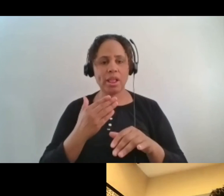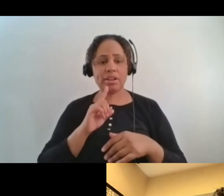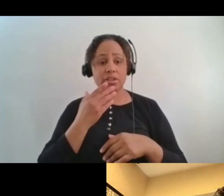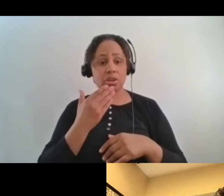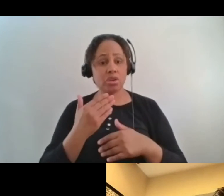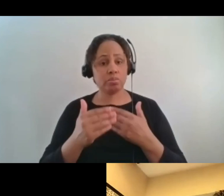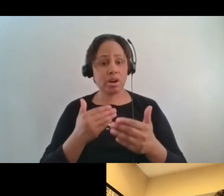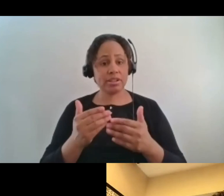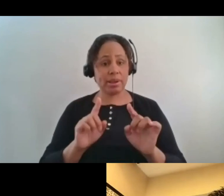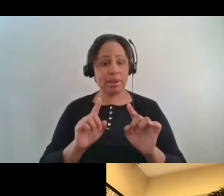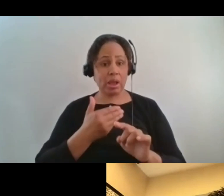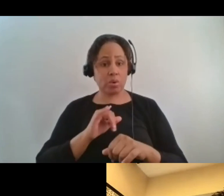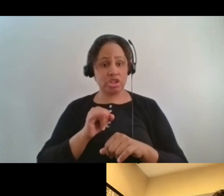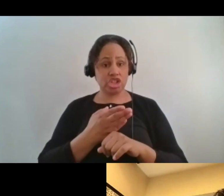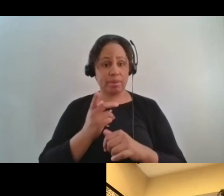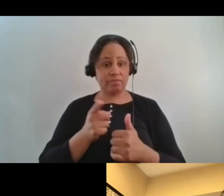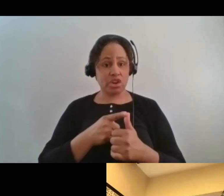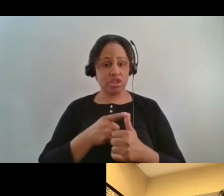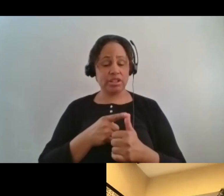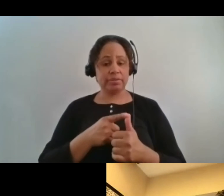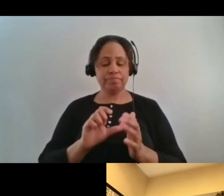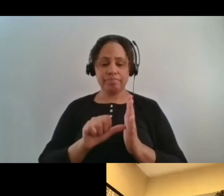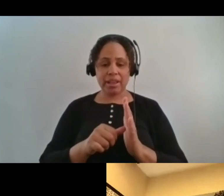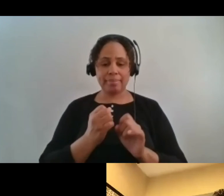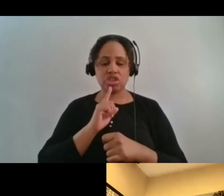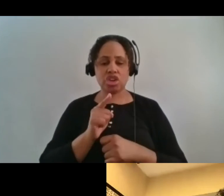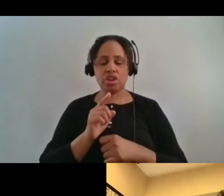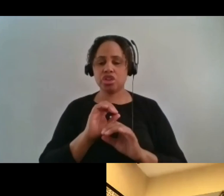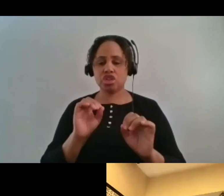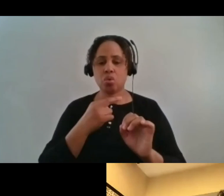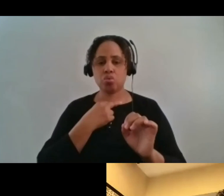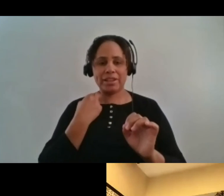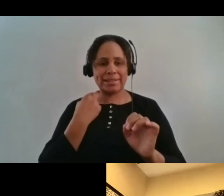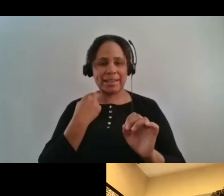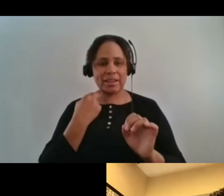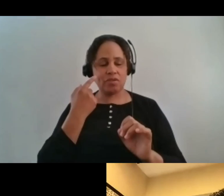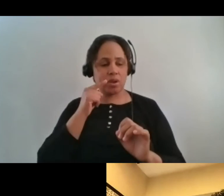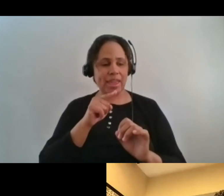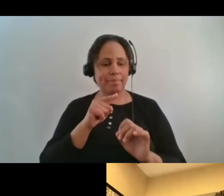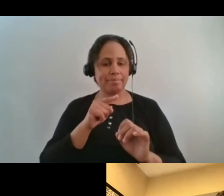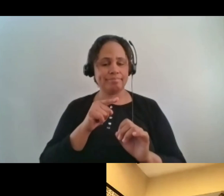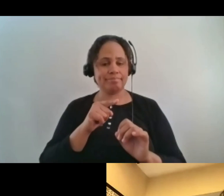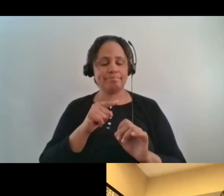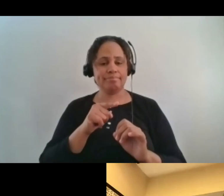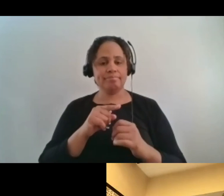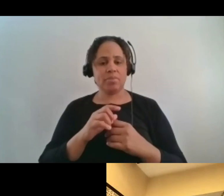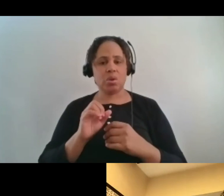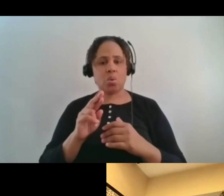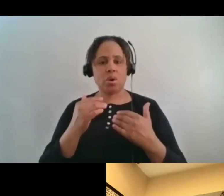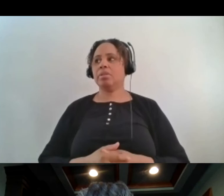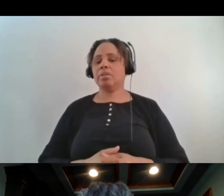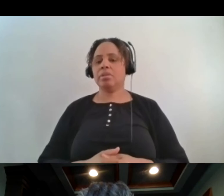job up front is to highlight and make sure there's no risk factors for them to have liver disease when we're working them up to be a donor.